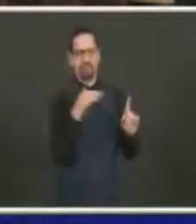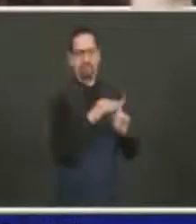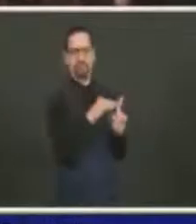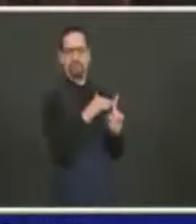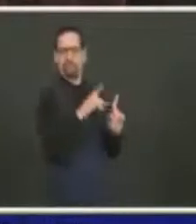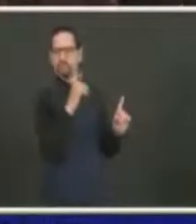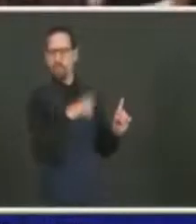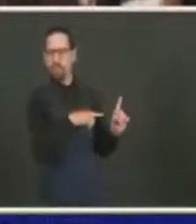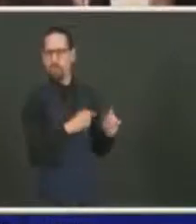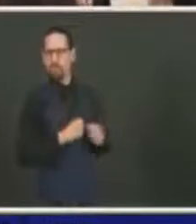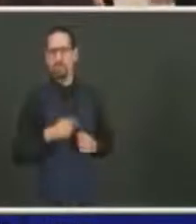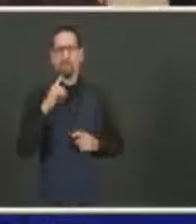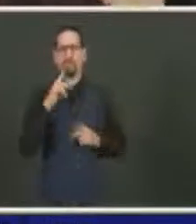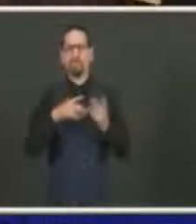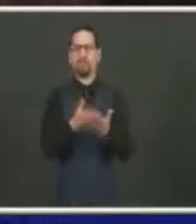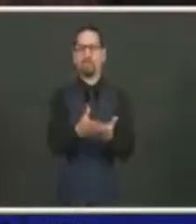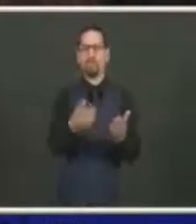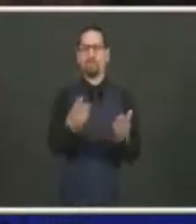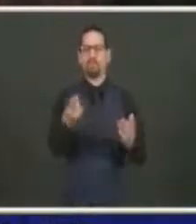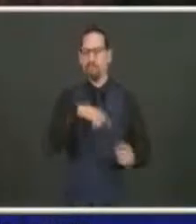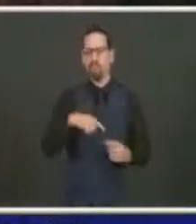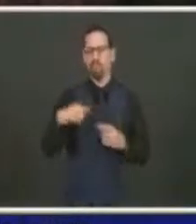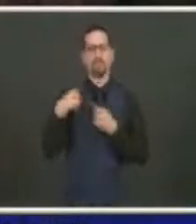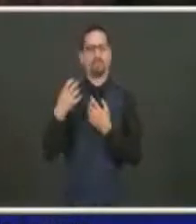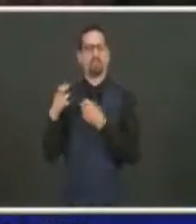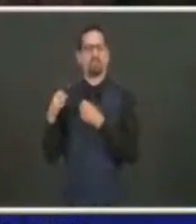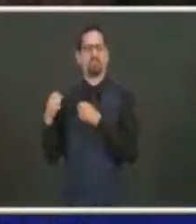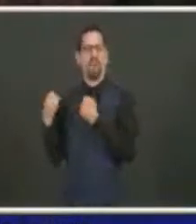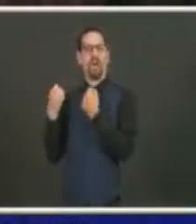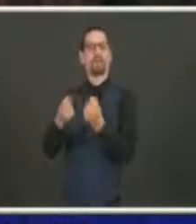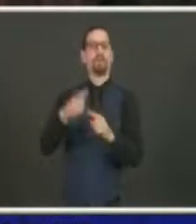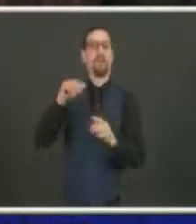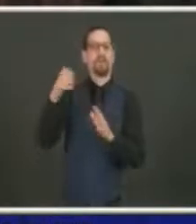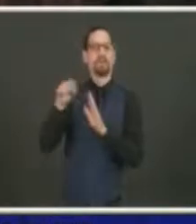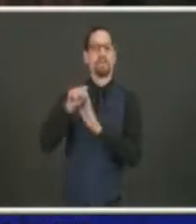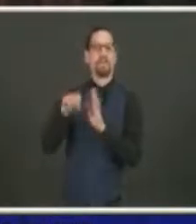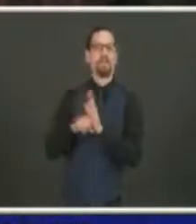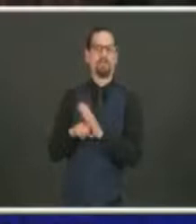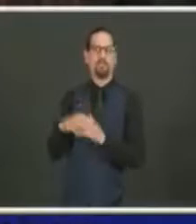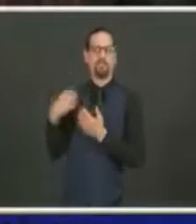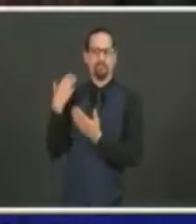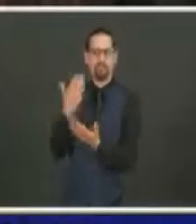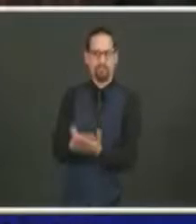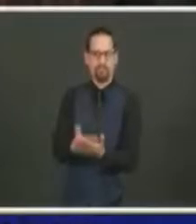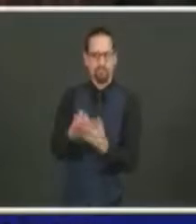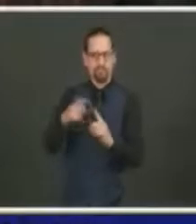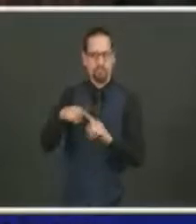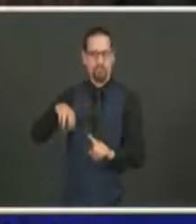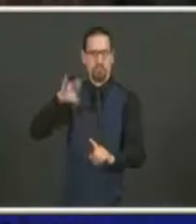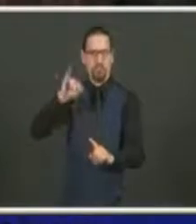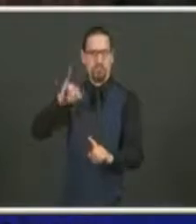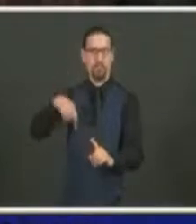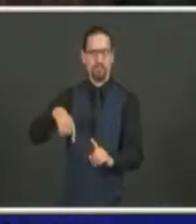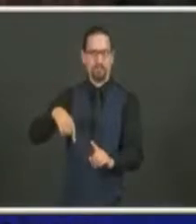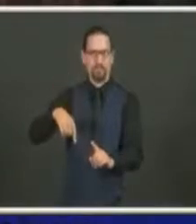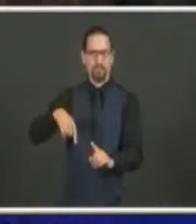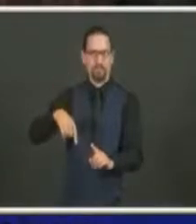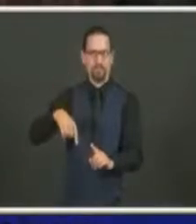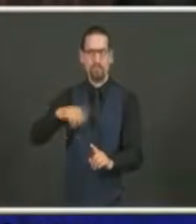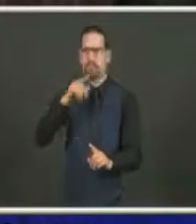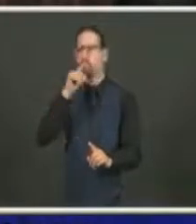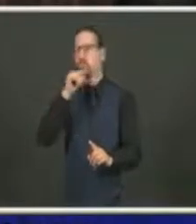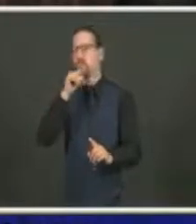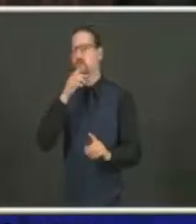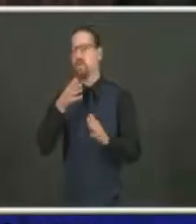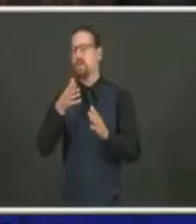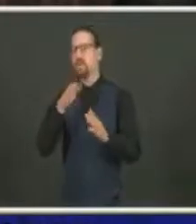people who are driving in, either from another state or returning to Rhode Island, I guess if you're coming from another state, who would ask to see the proof?